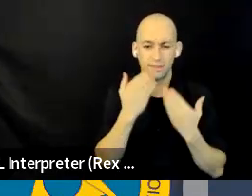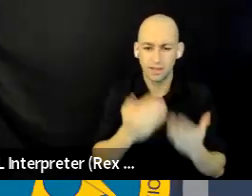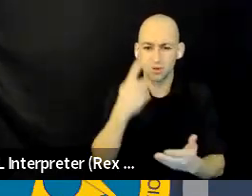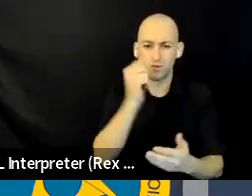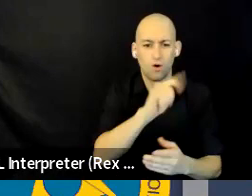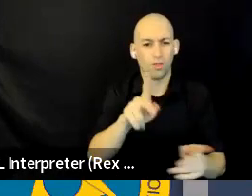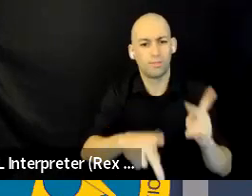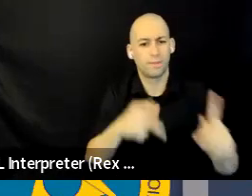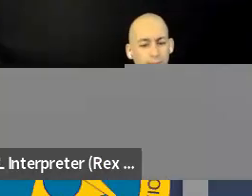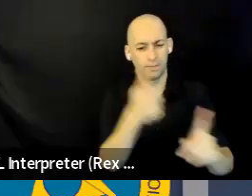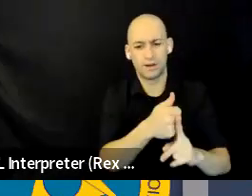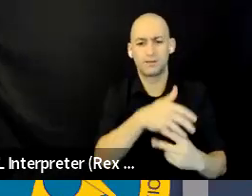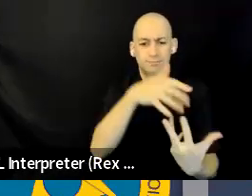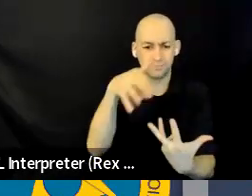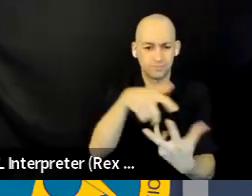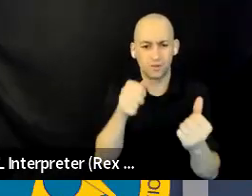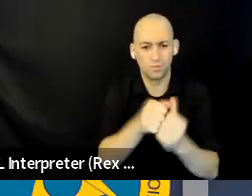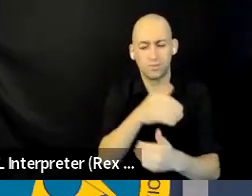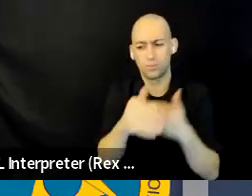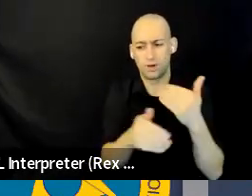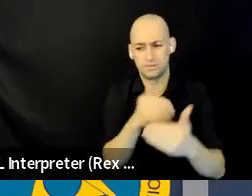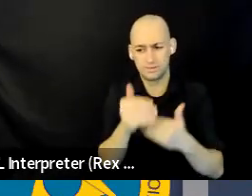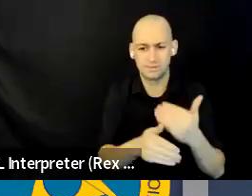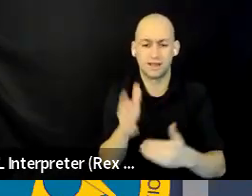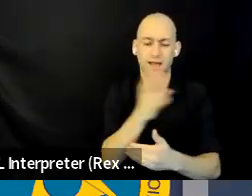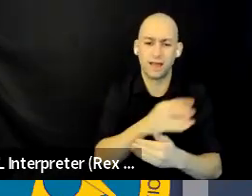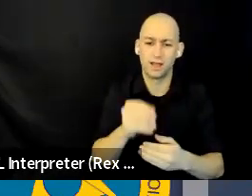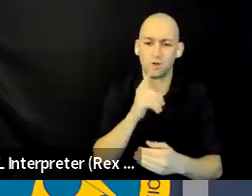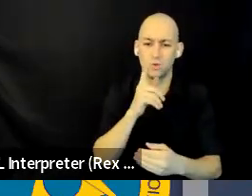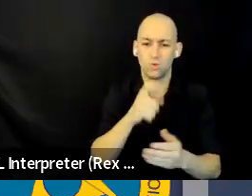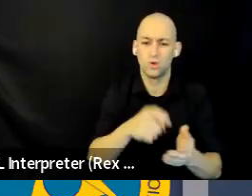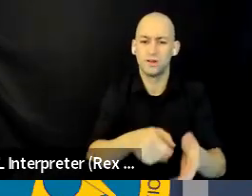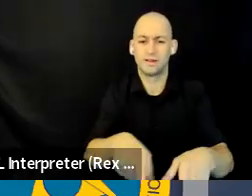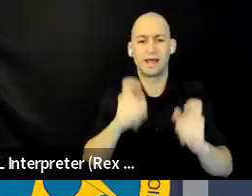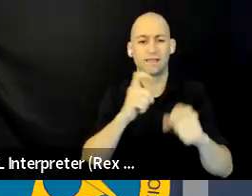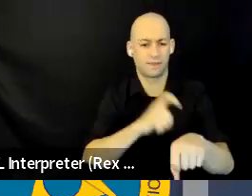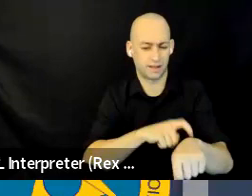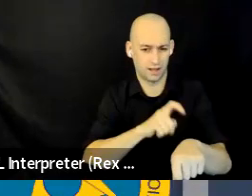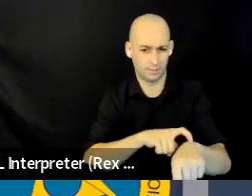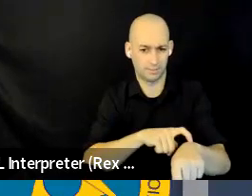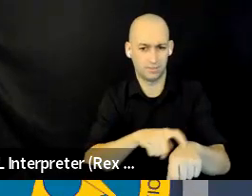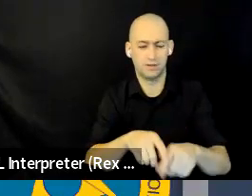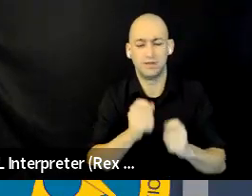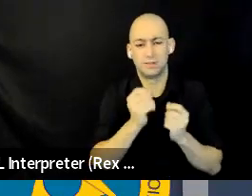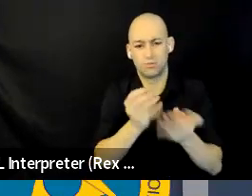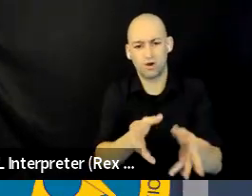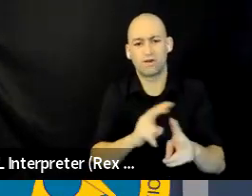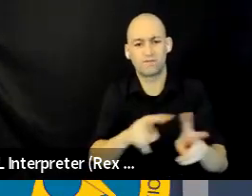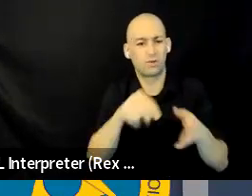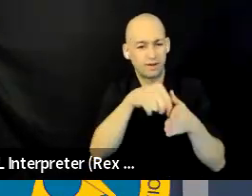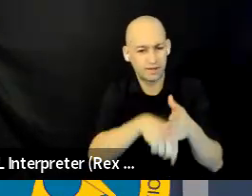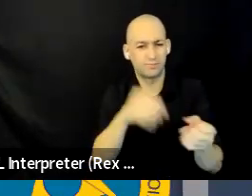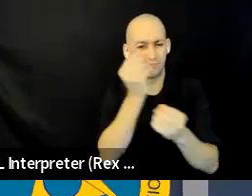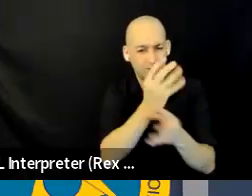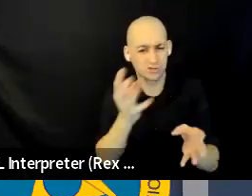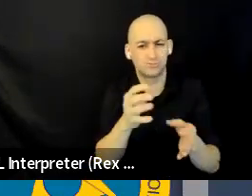stakeholders who have been engaged in this process, and especially those who took the time to provide very detailed and thoughtful comments during the public comment